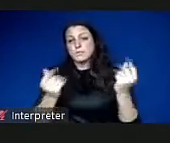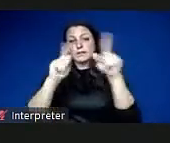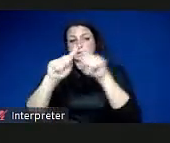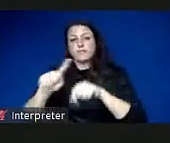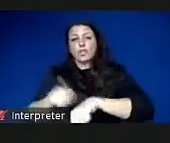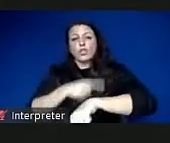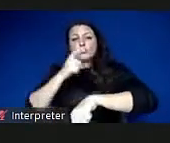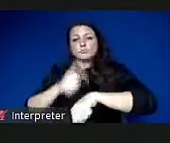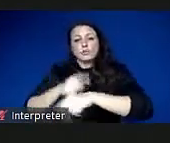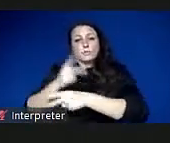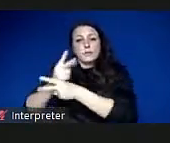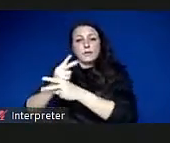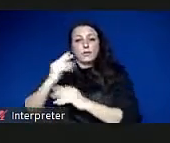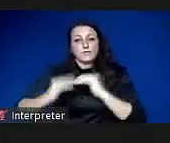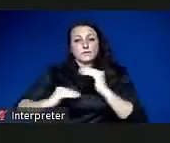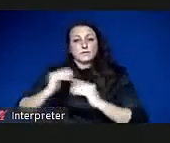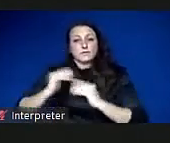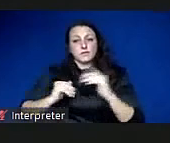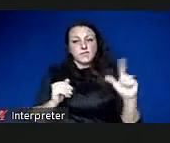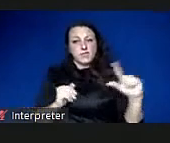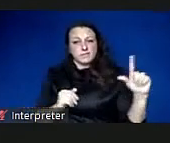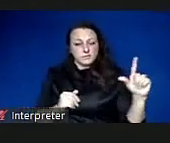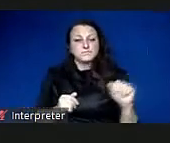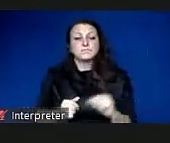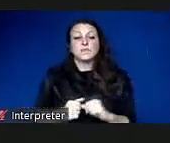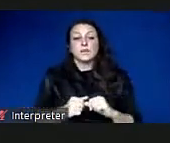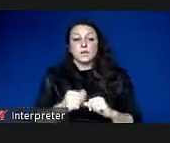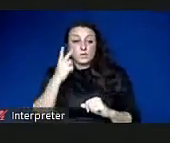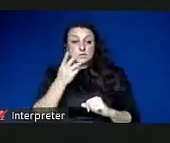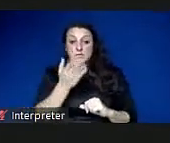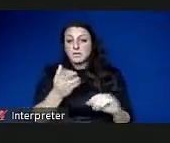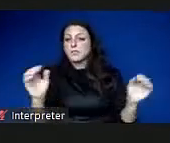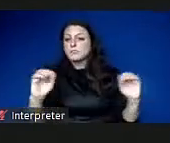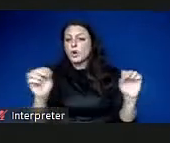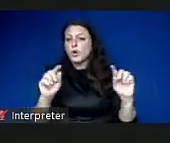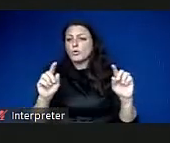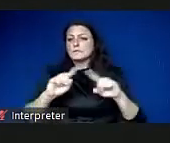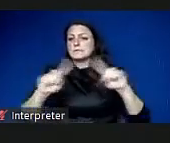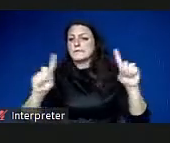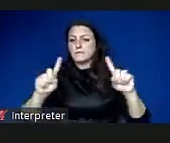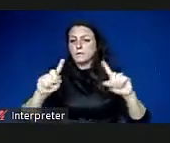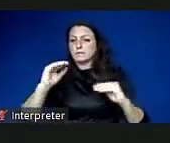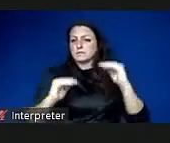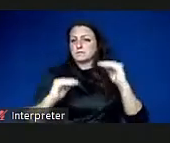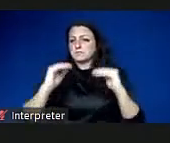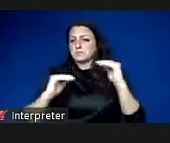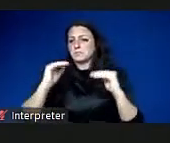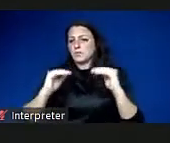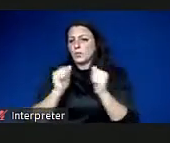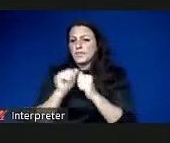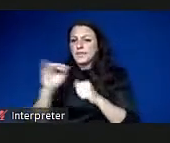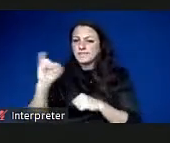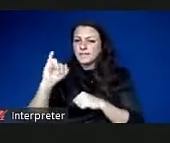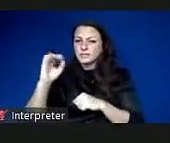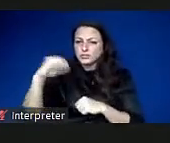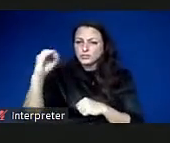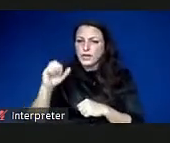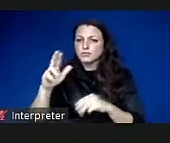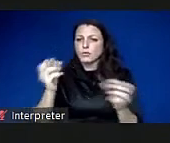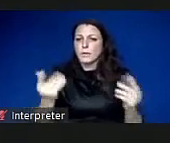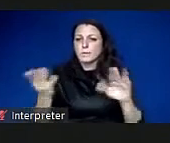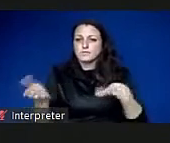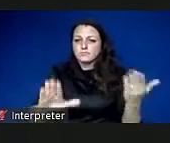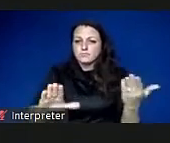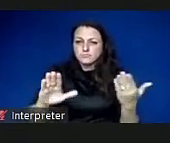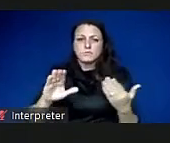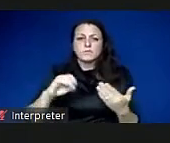left. And what we see there is no difference in infection rates or mortality rates, depending on whether a facility was using Cumulative